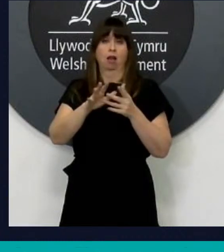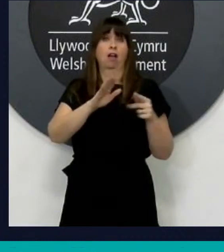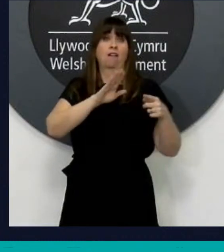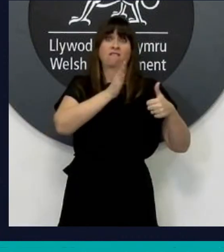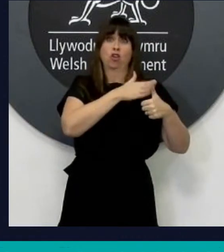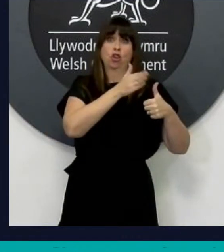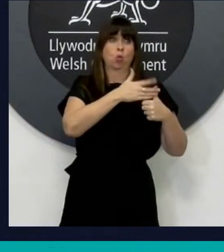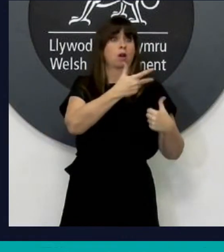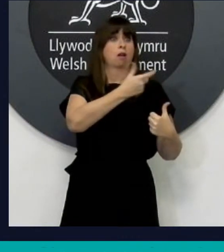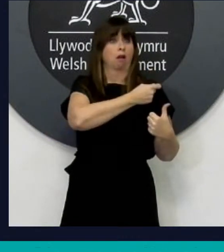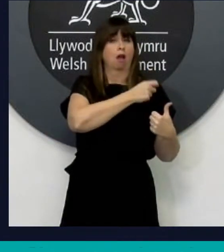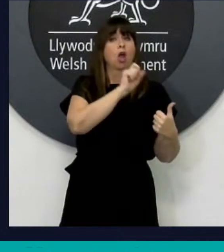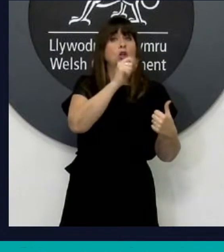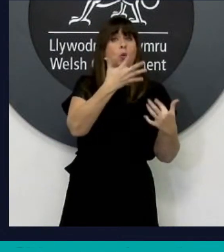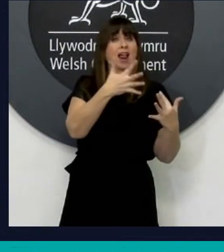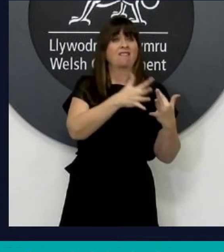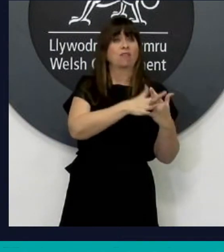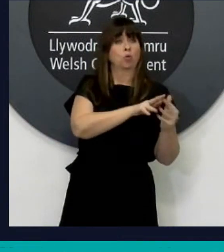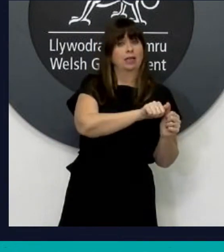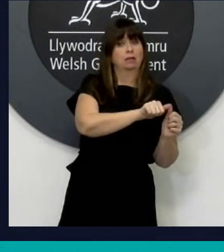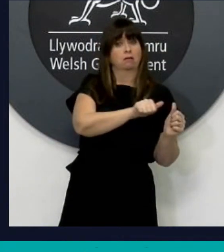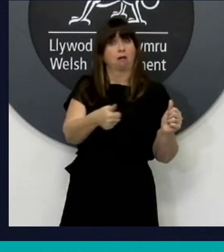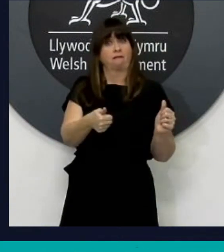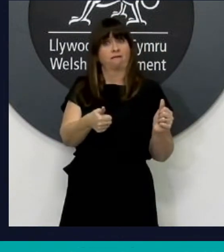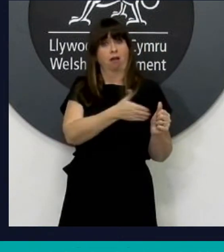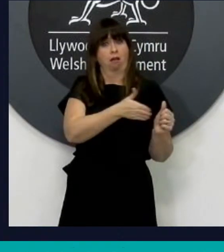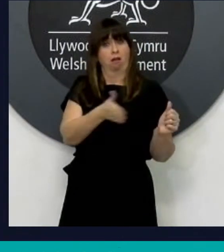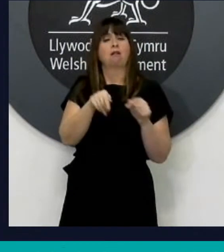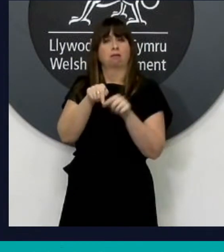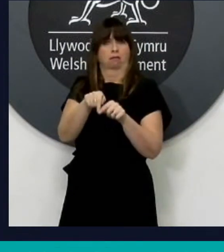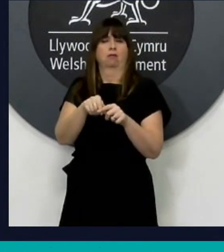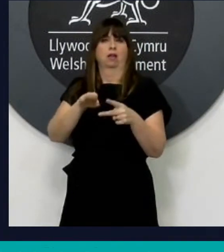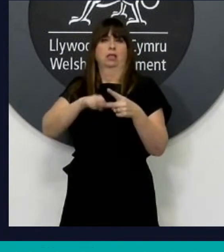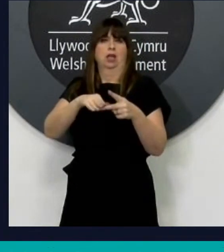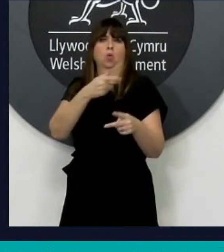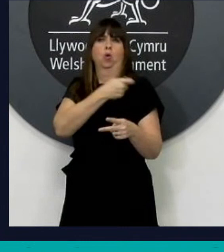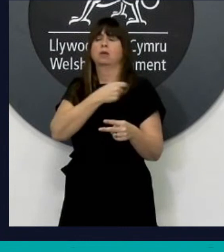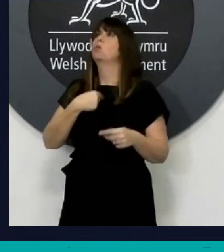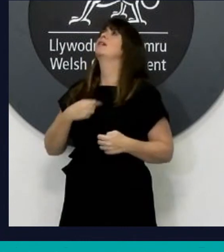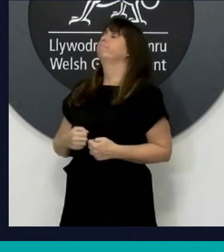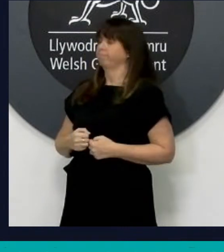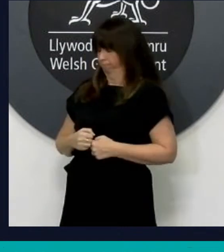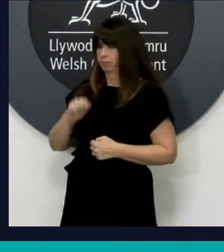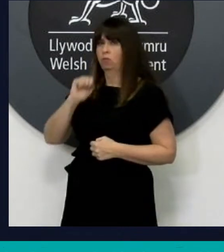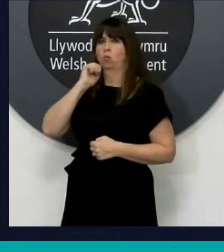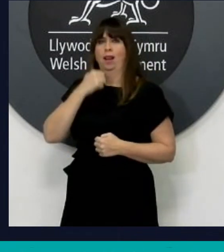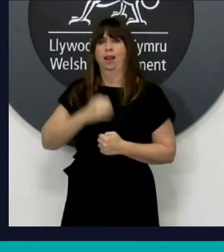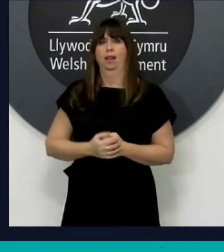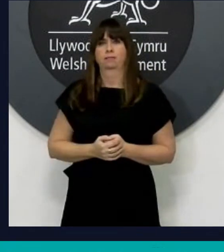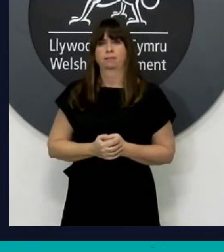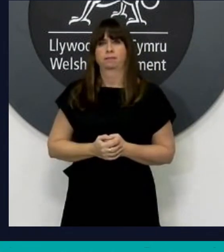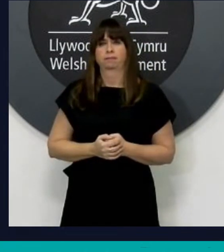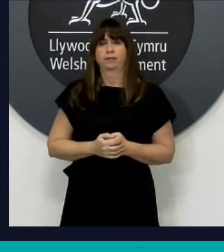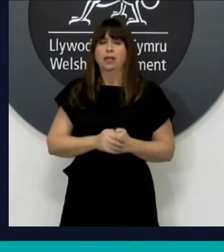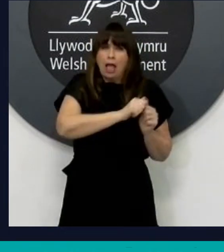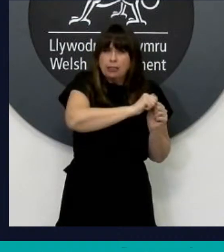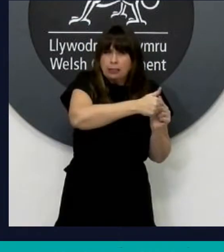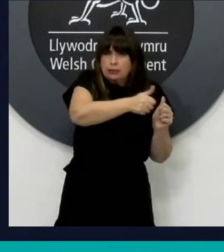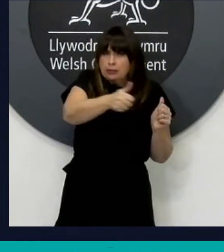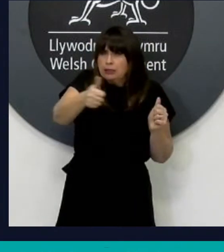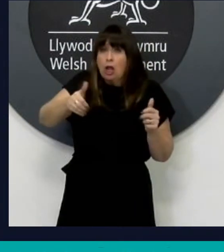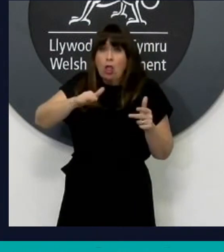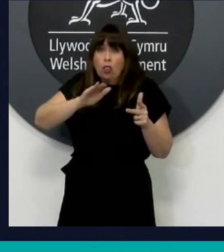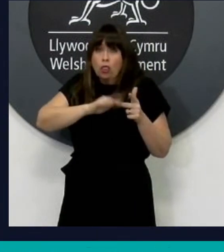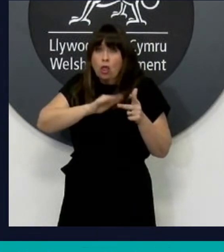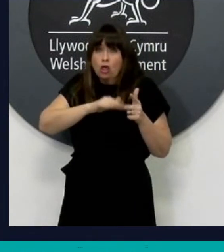first dose. We will also follow this advice. Expanding the vaccine programme will be challenging. It